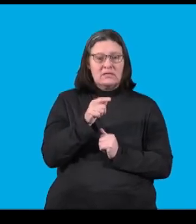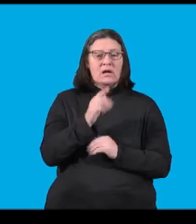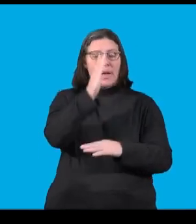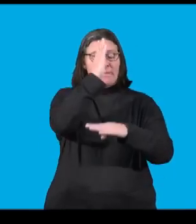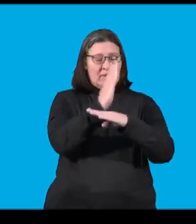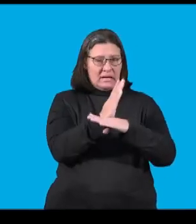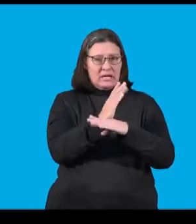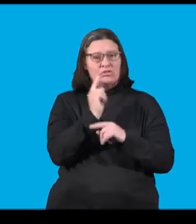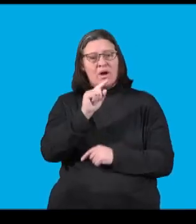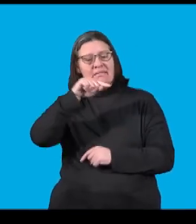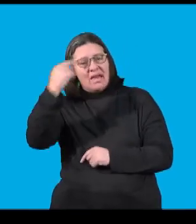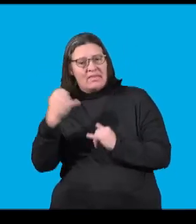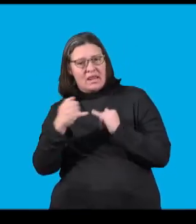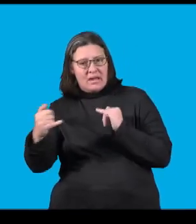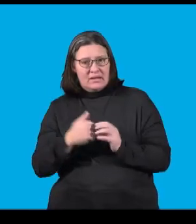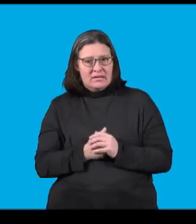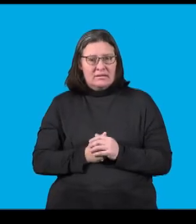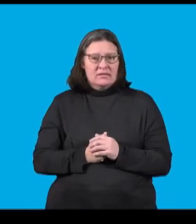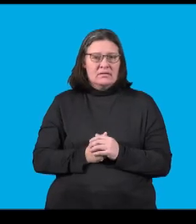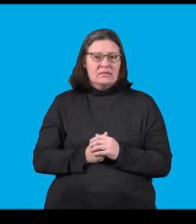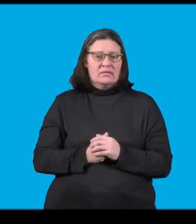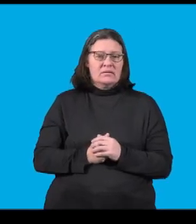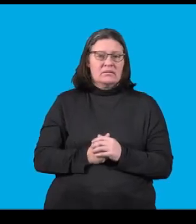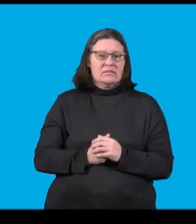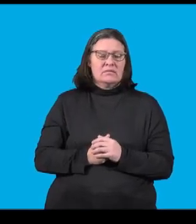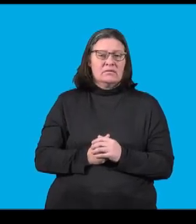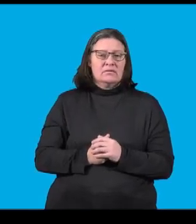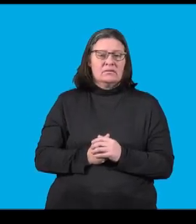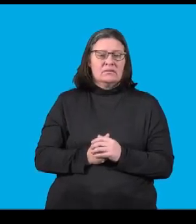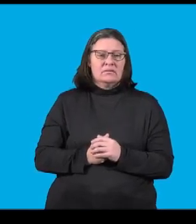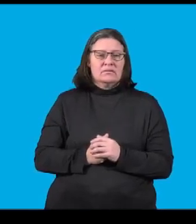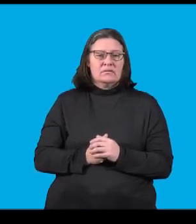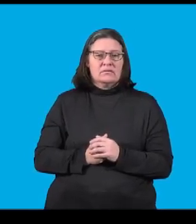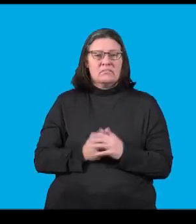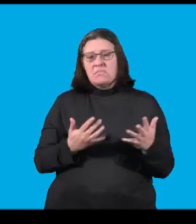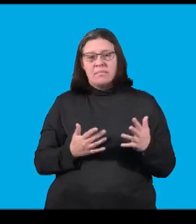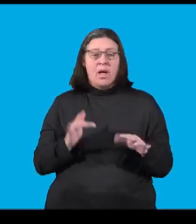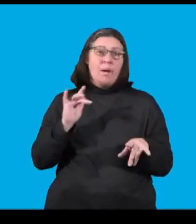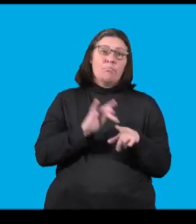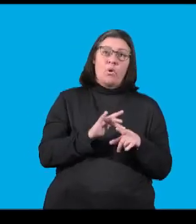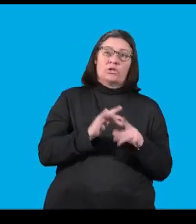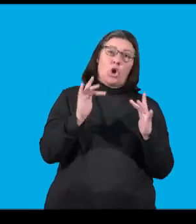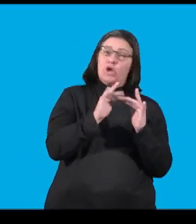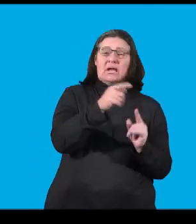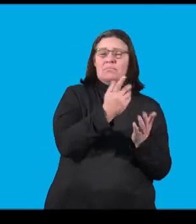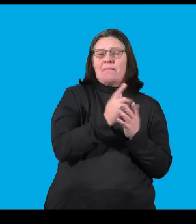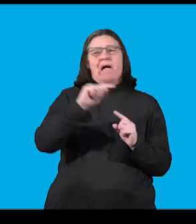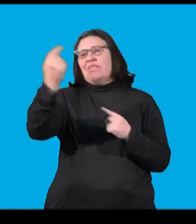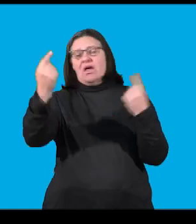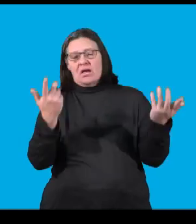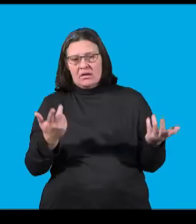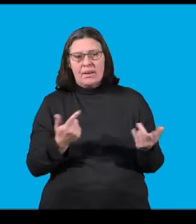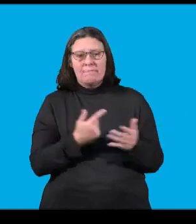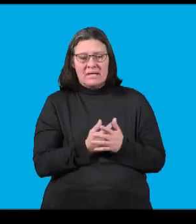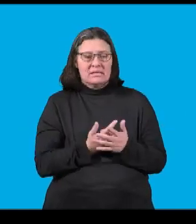this tangent is perpendicular to another line, okay? It might not be at the point of contact. It could be anywhere. It could be